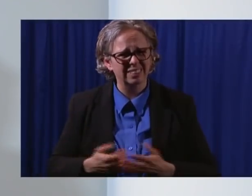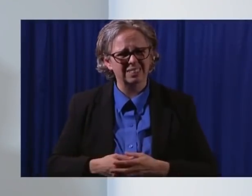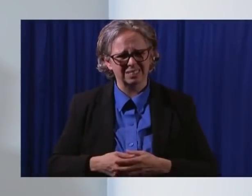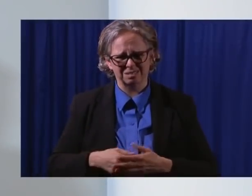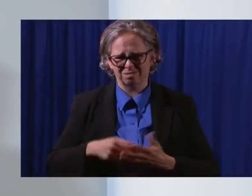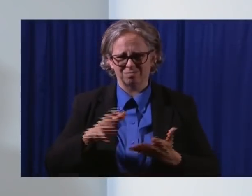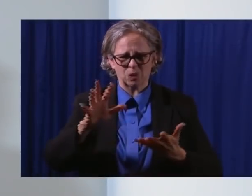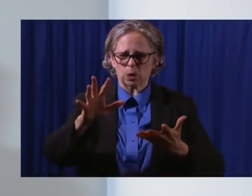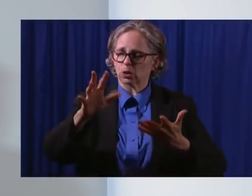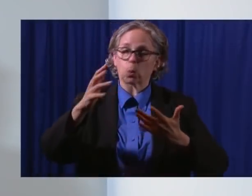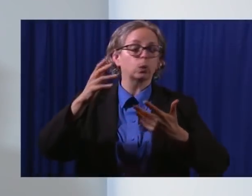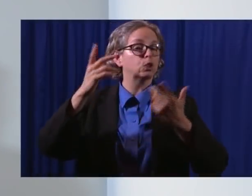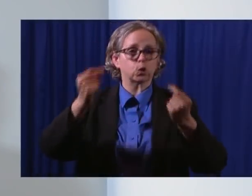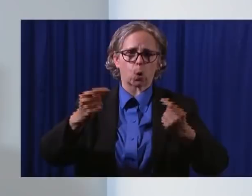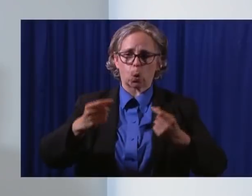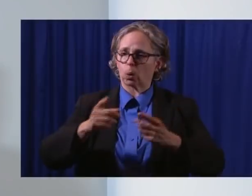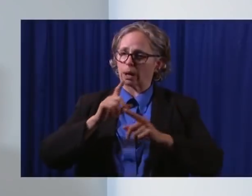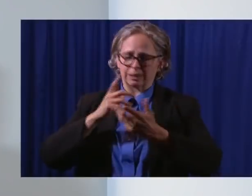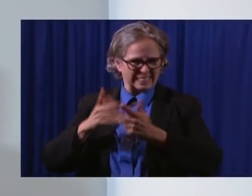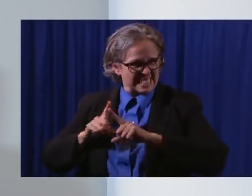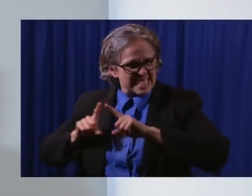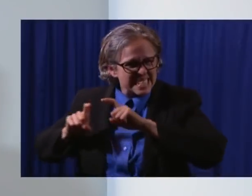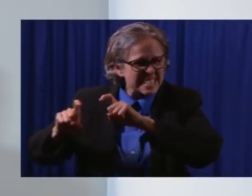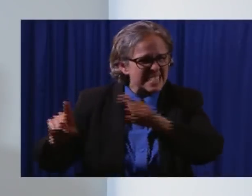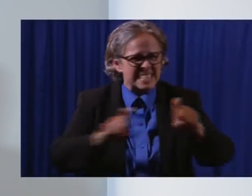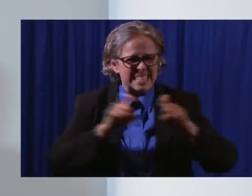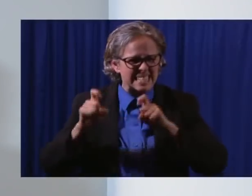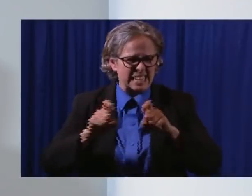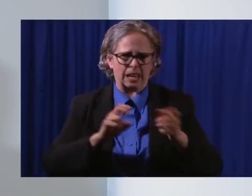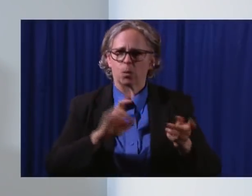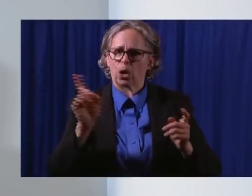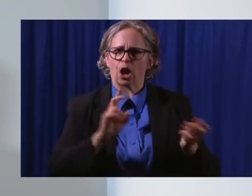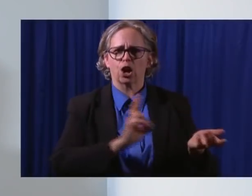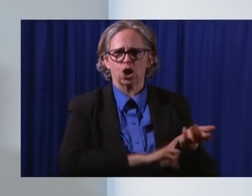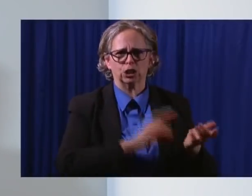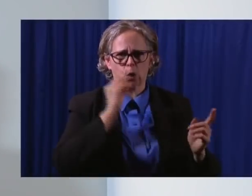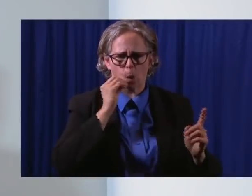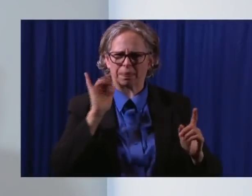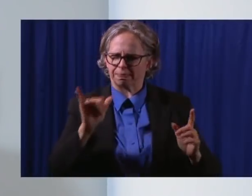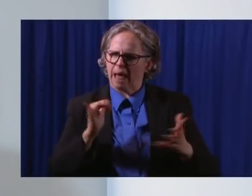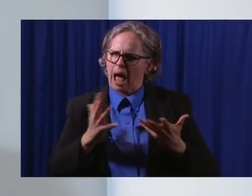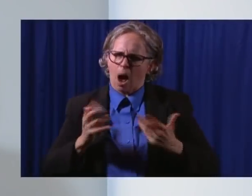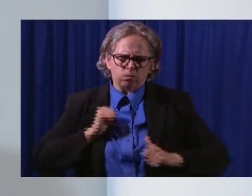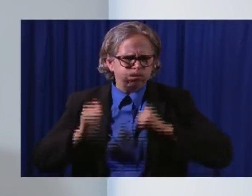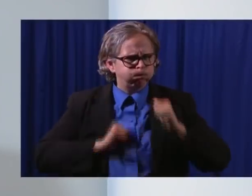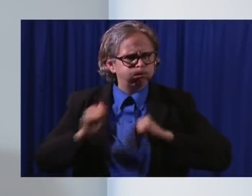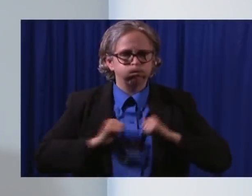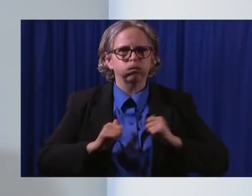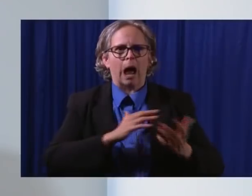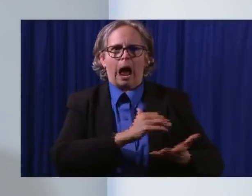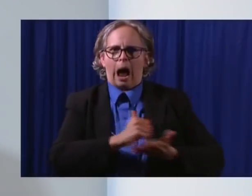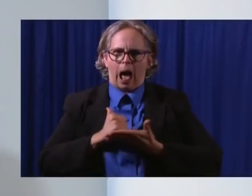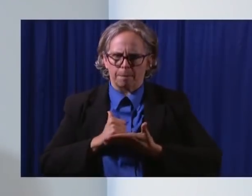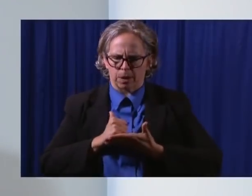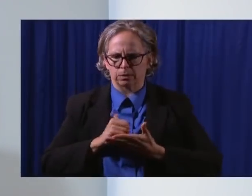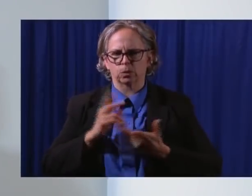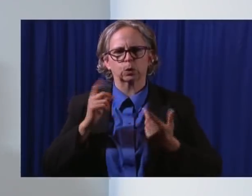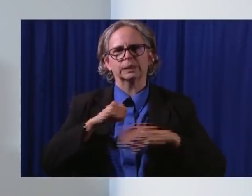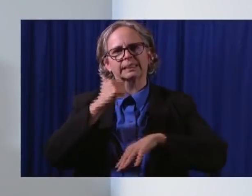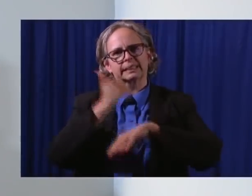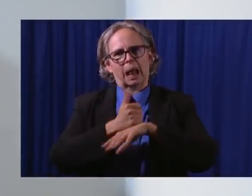and from the nursing homes themselves, which have really helped to contribute to making those environments a much safer